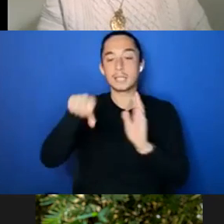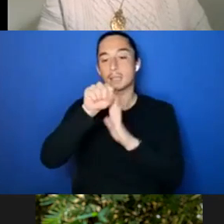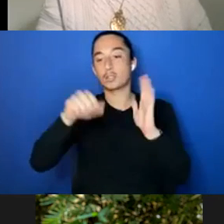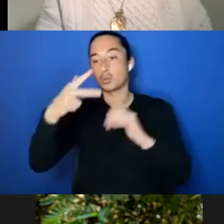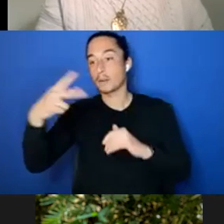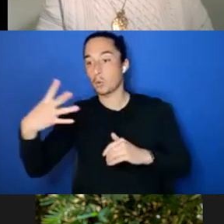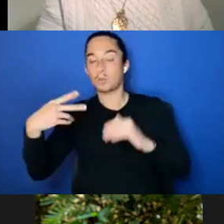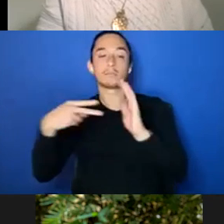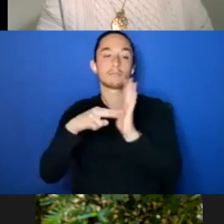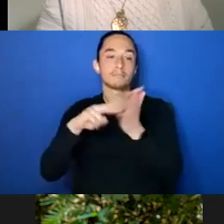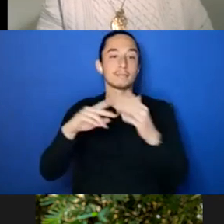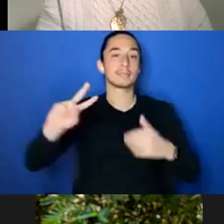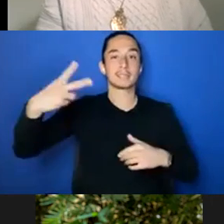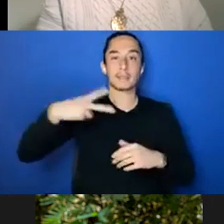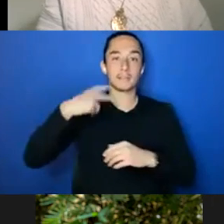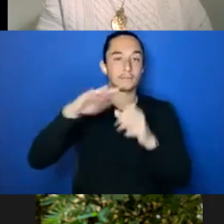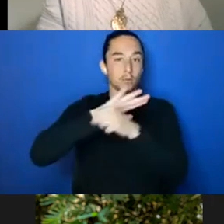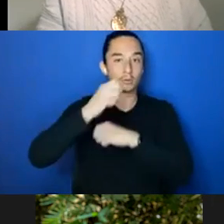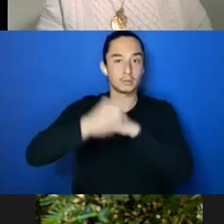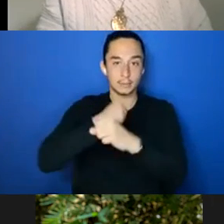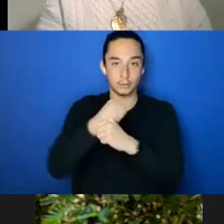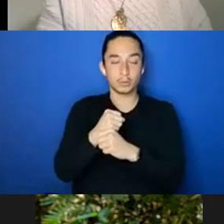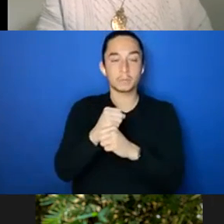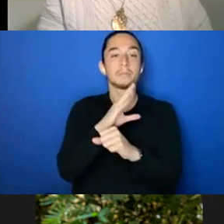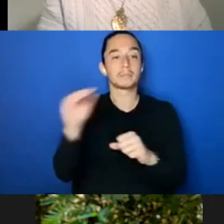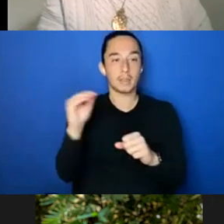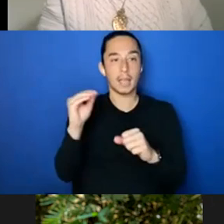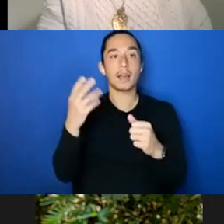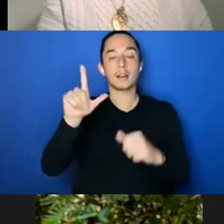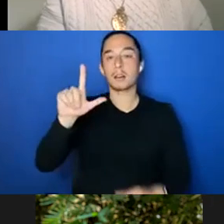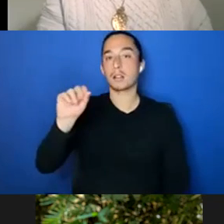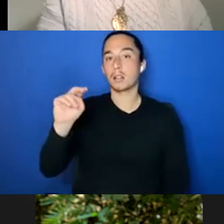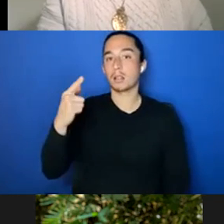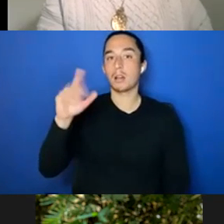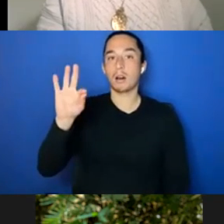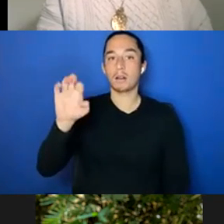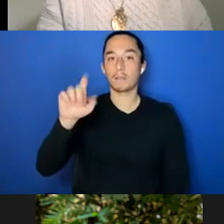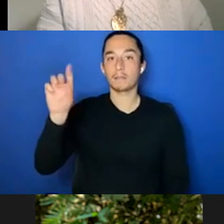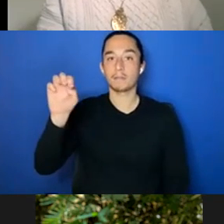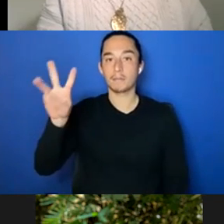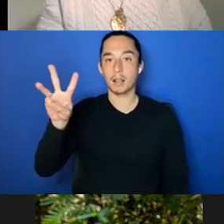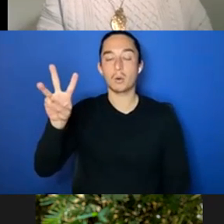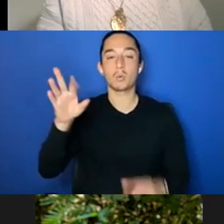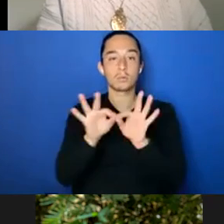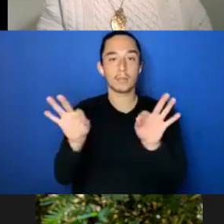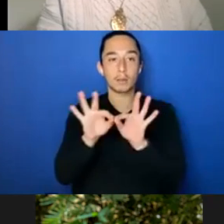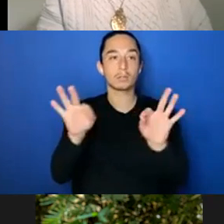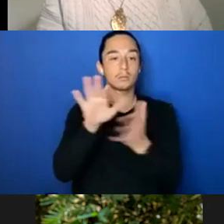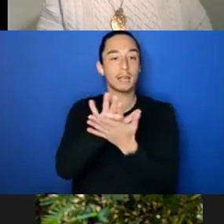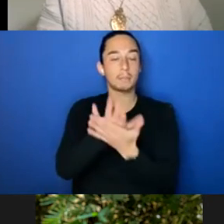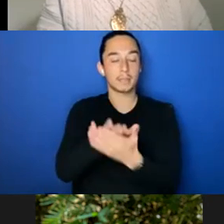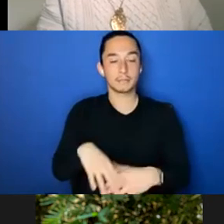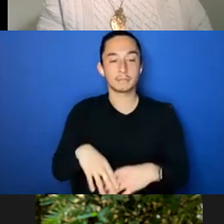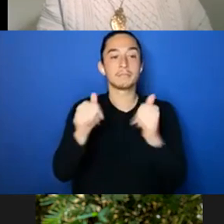full year. As well as Longfellow Language Academy. And with the number